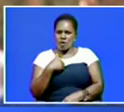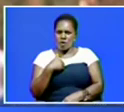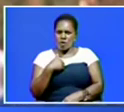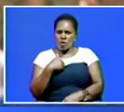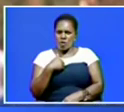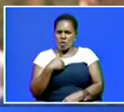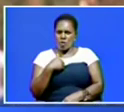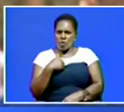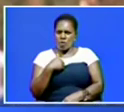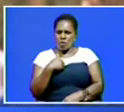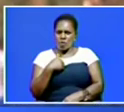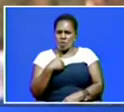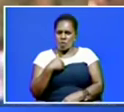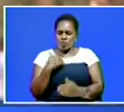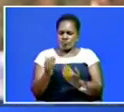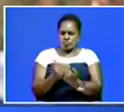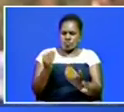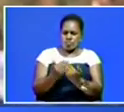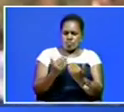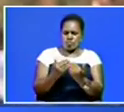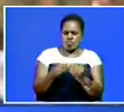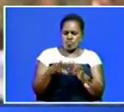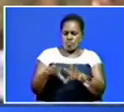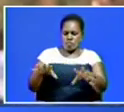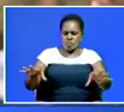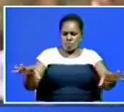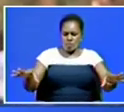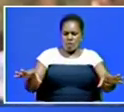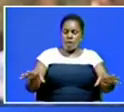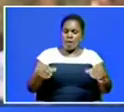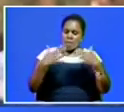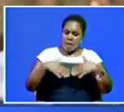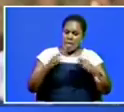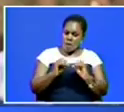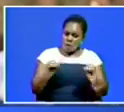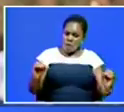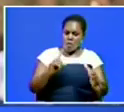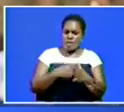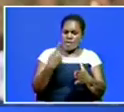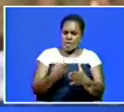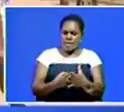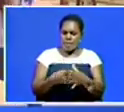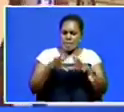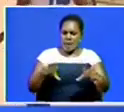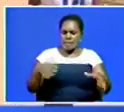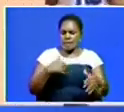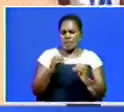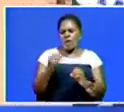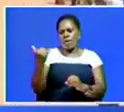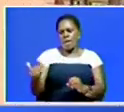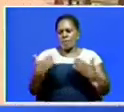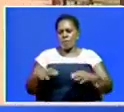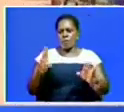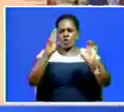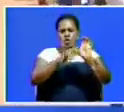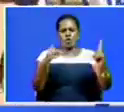tuweze kuikuza na kuimarket. If we don't play it, then we will not market it. Young players who joined